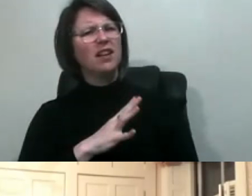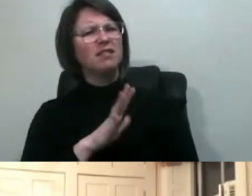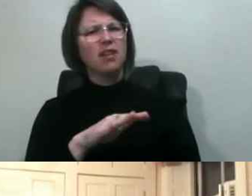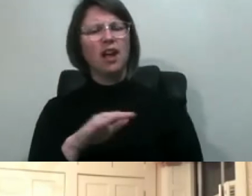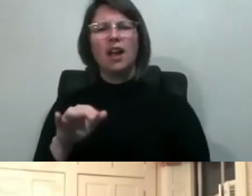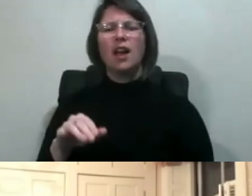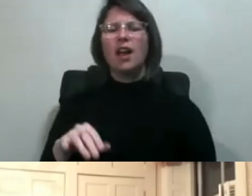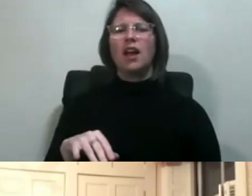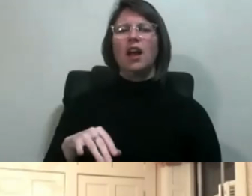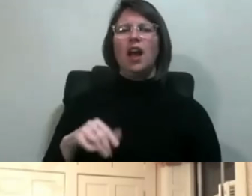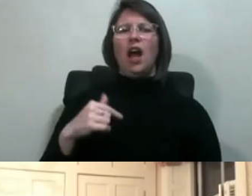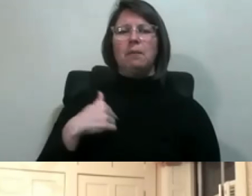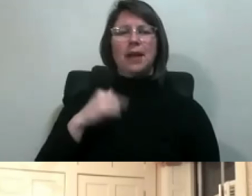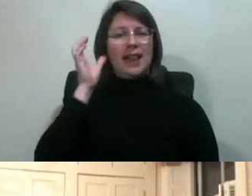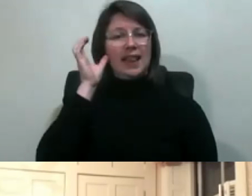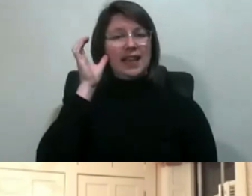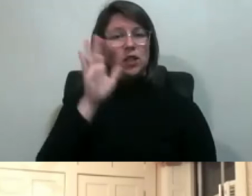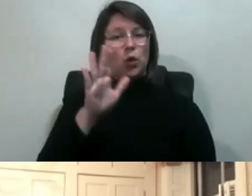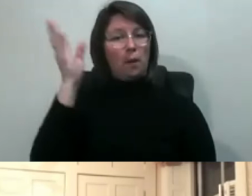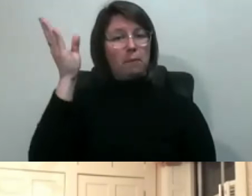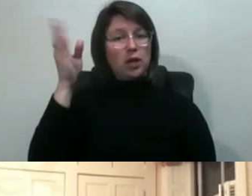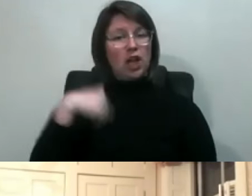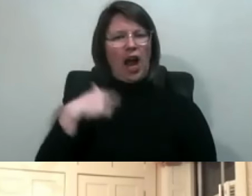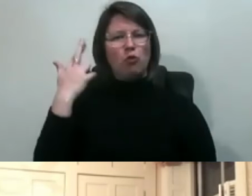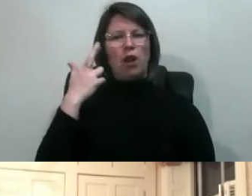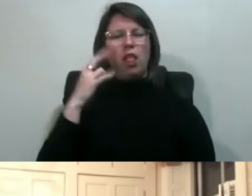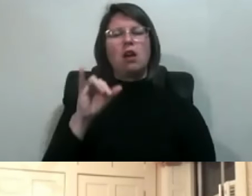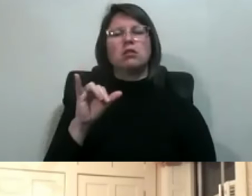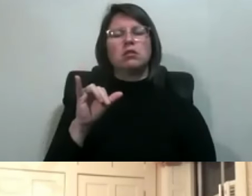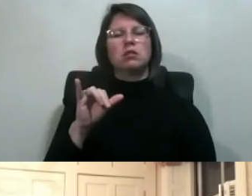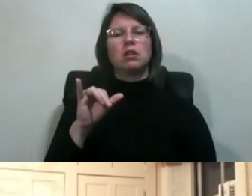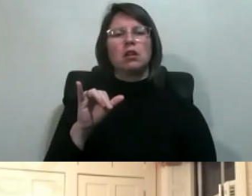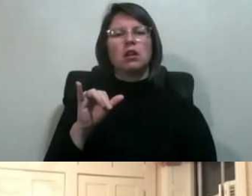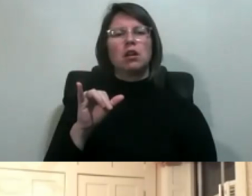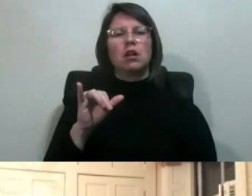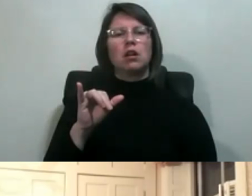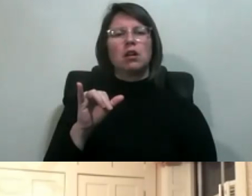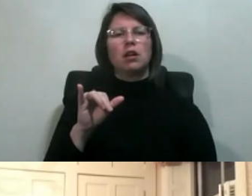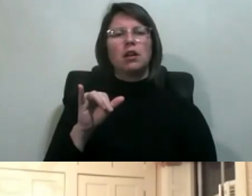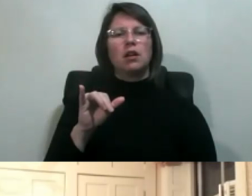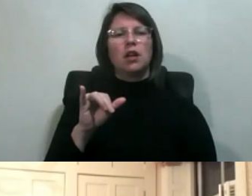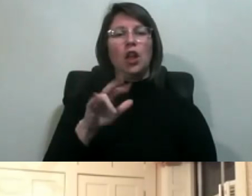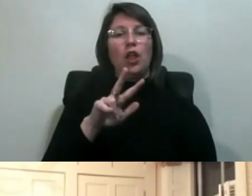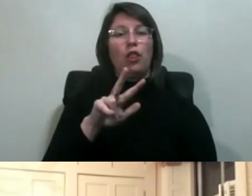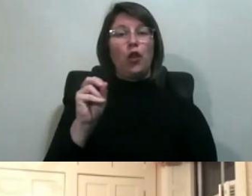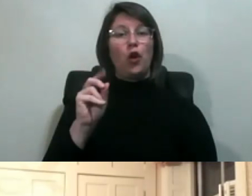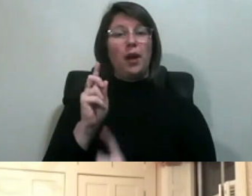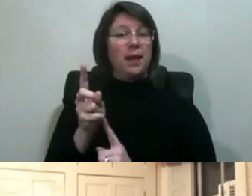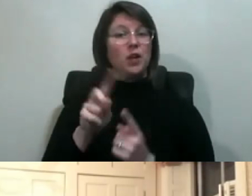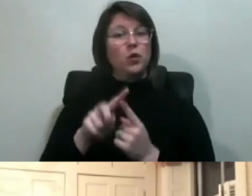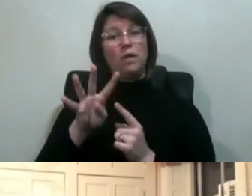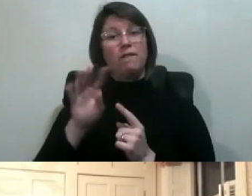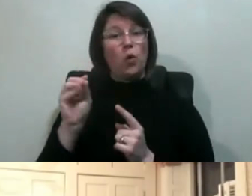I as I was listening to your presentation, I realized what, besides the 30-minute to 40-minute wait